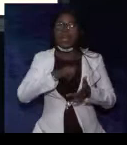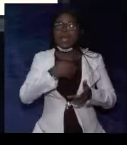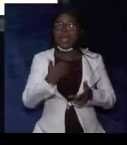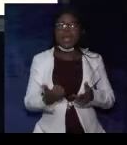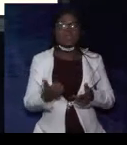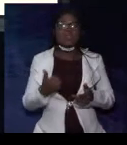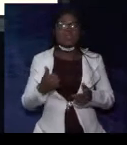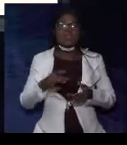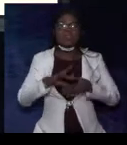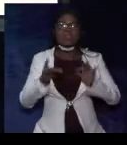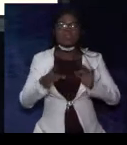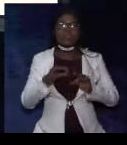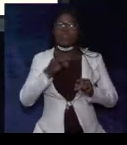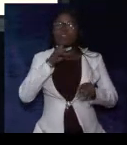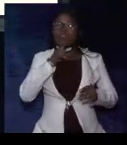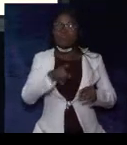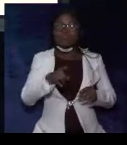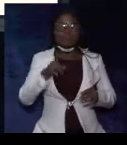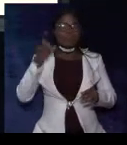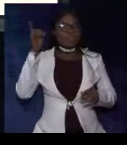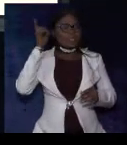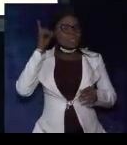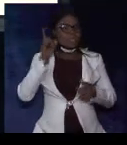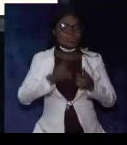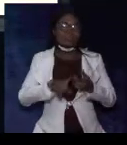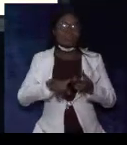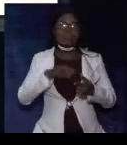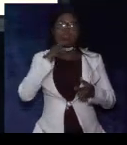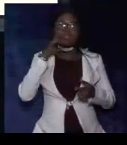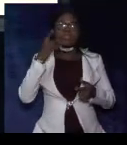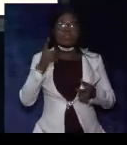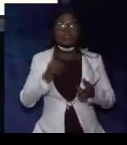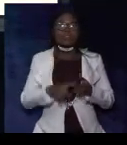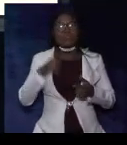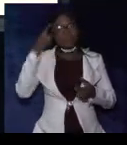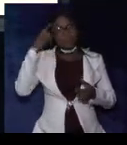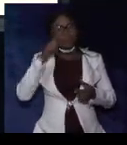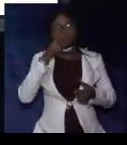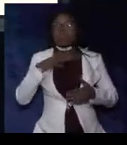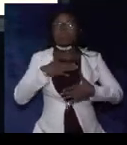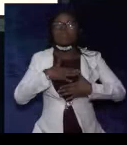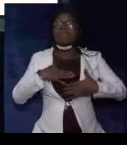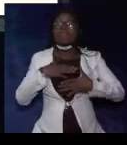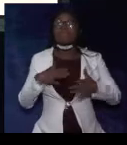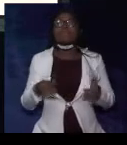you listen to is for the purpose of entertainment and for lessons to be learnt.